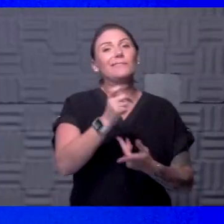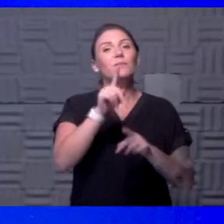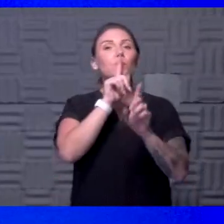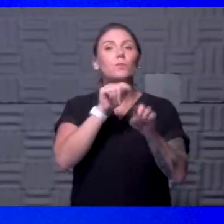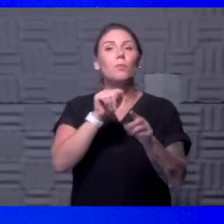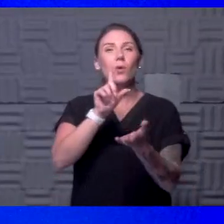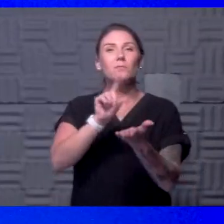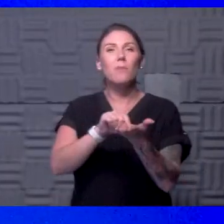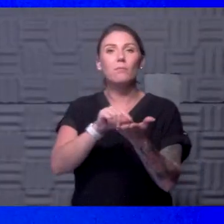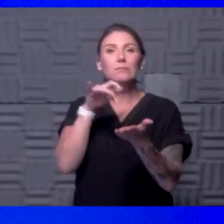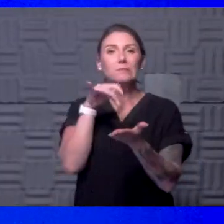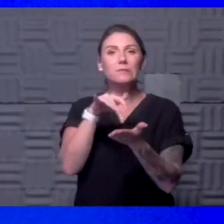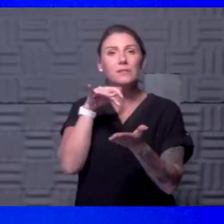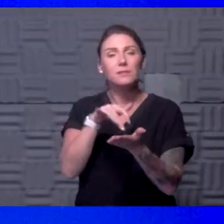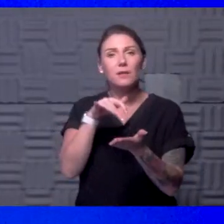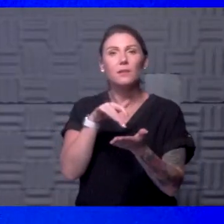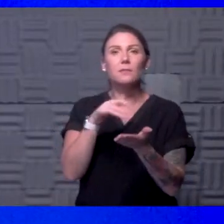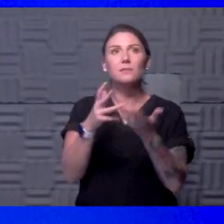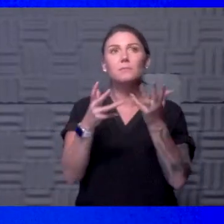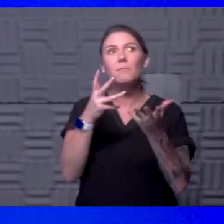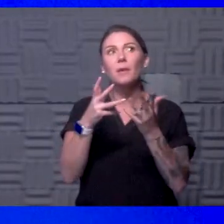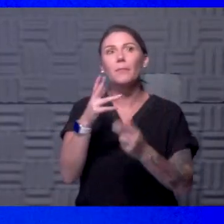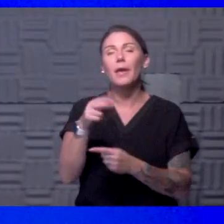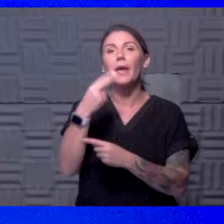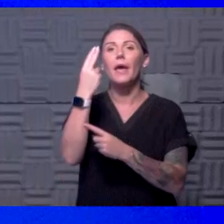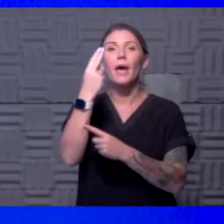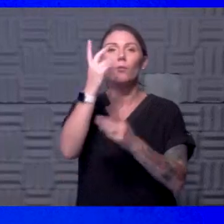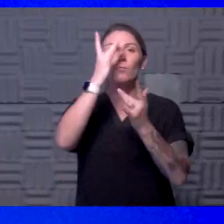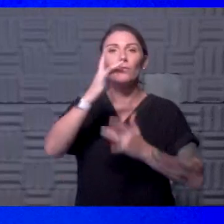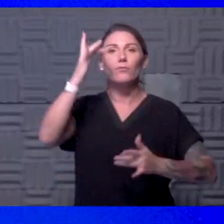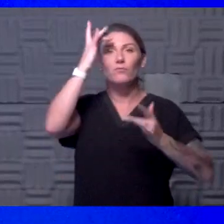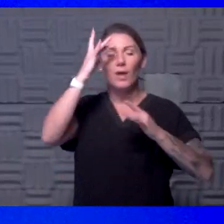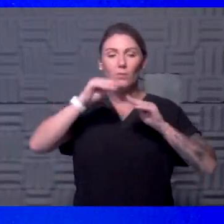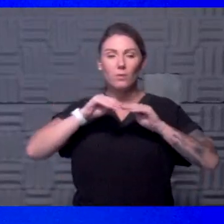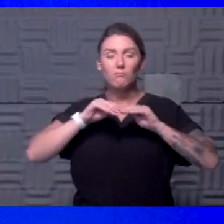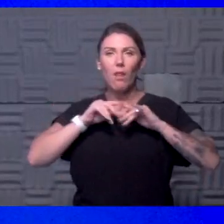and published studies about maybe higher viral load